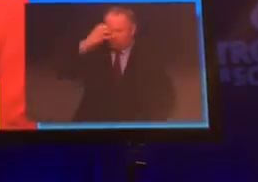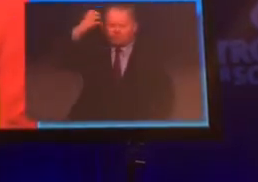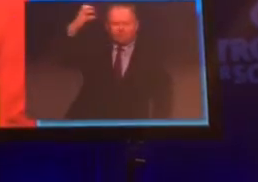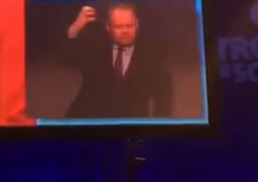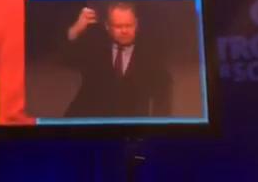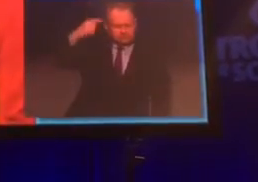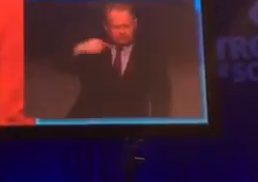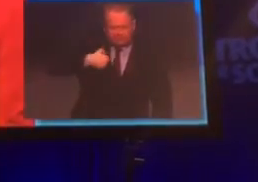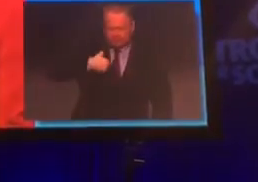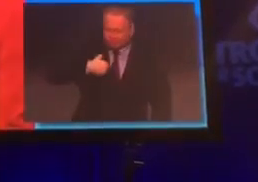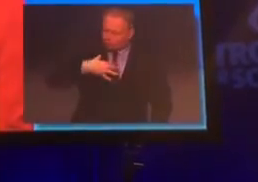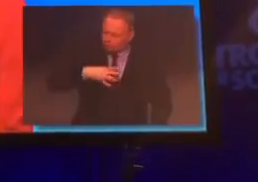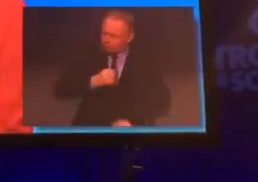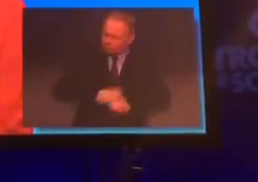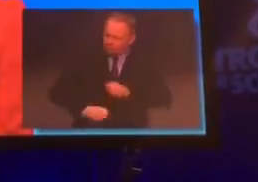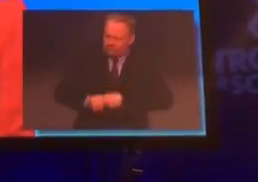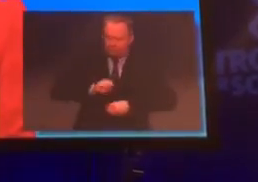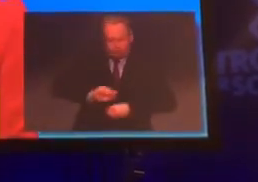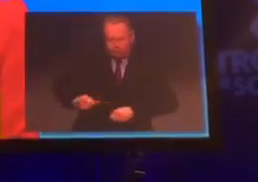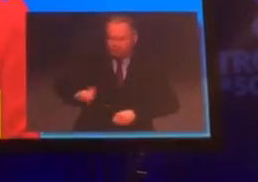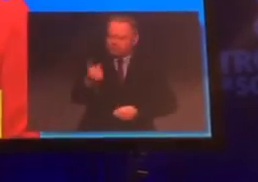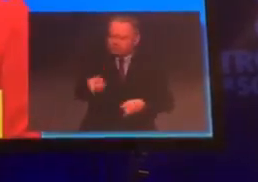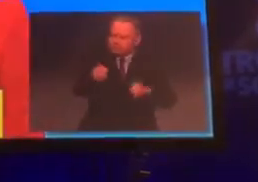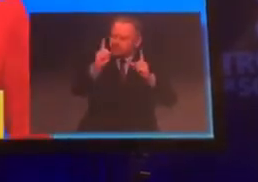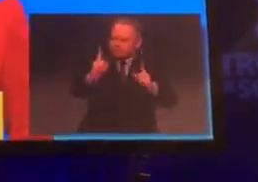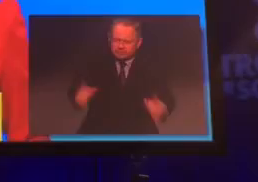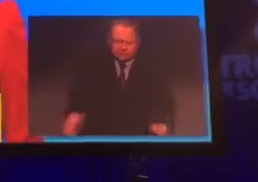am standing to be your First Minister.